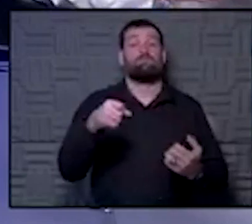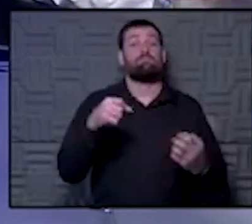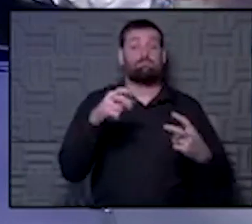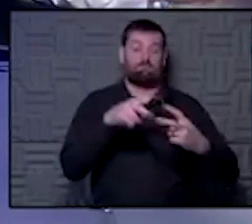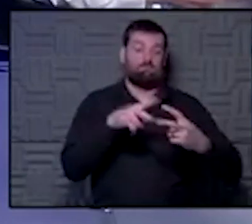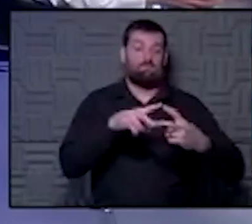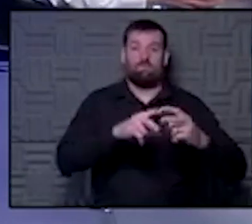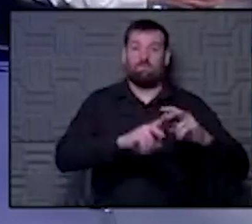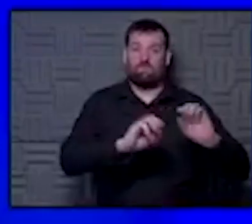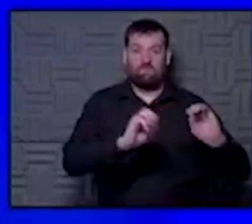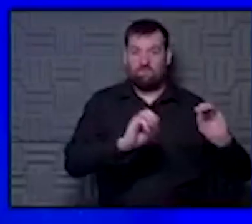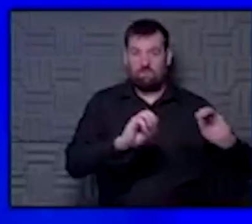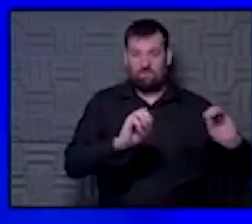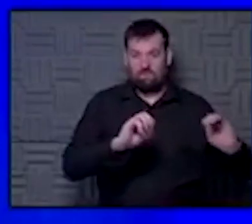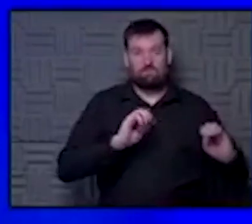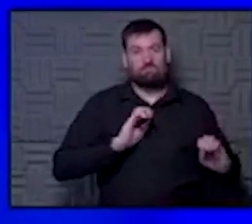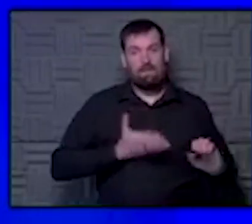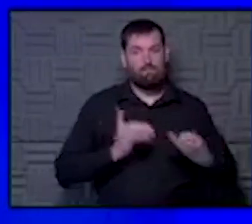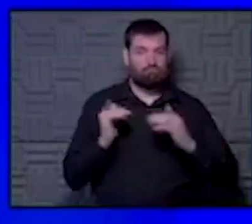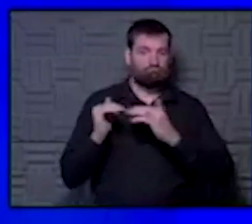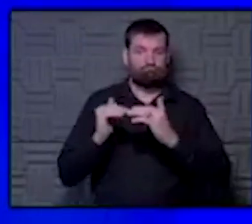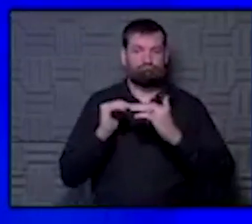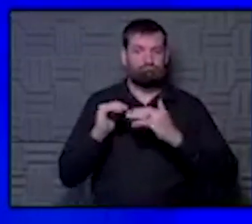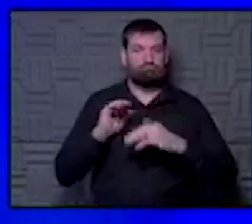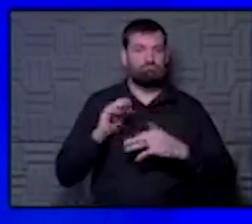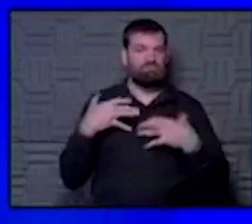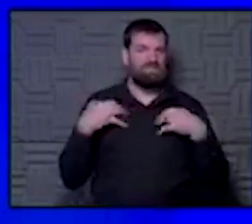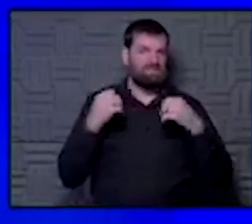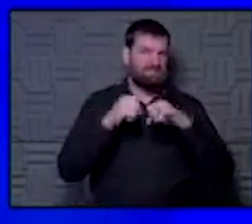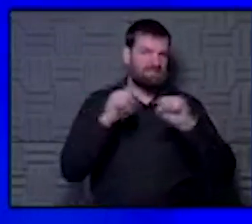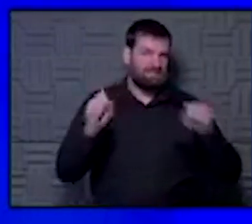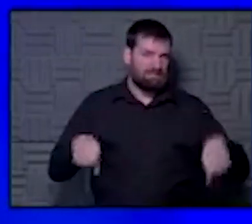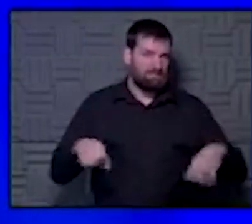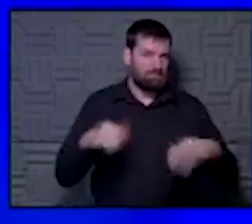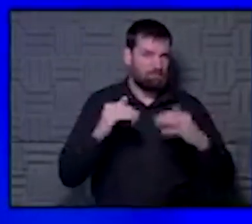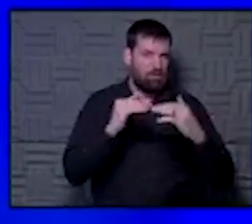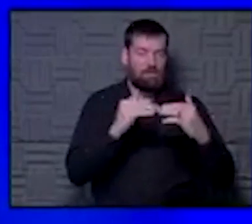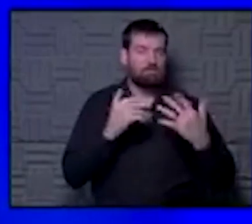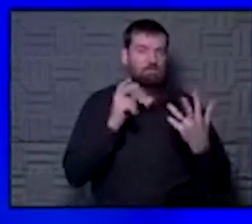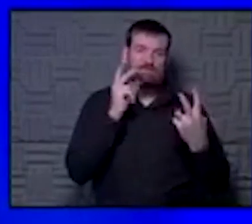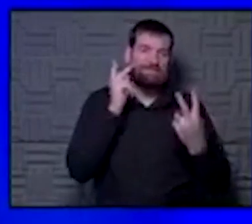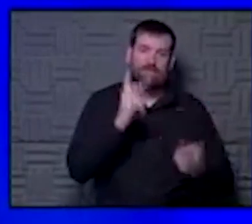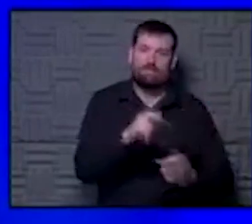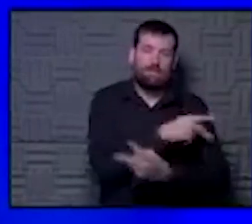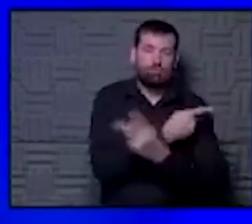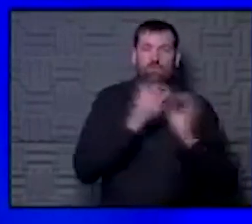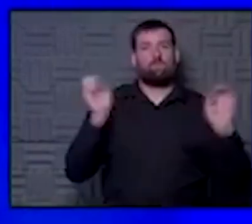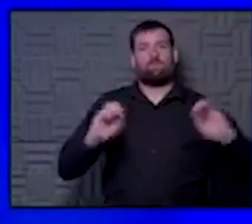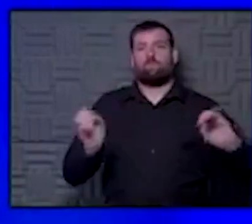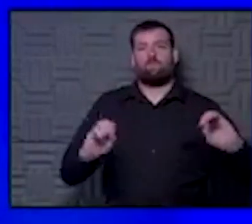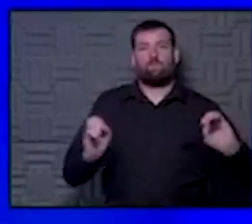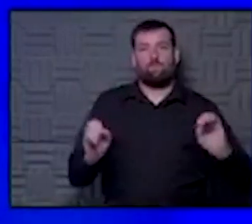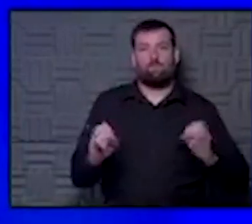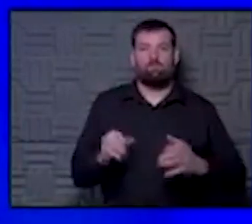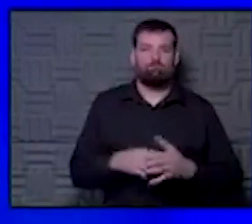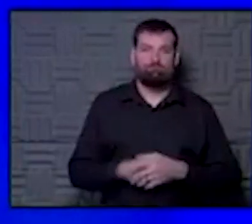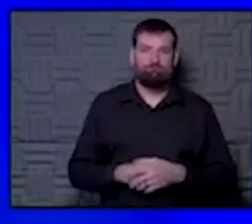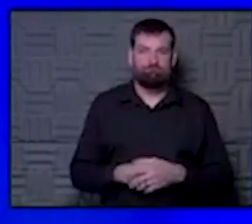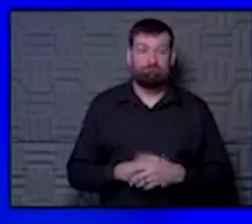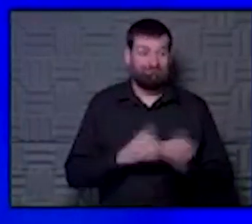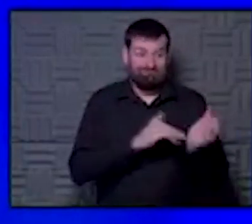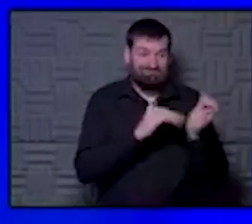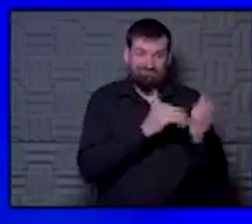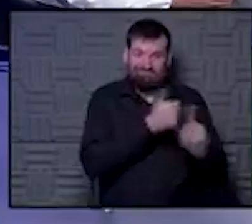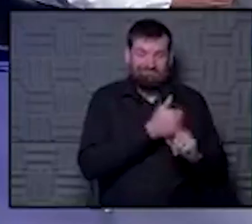neither of our health system colleagues really were seeing patients at all. Even the physician was not